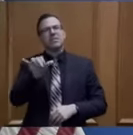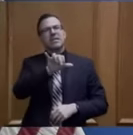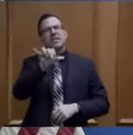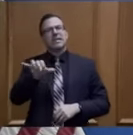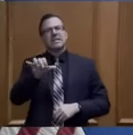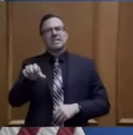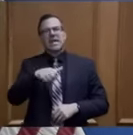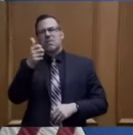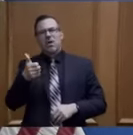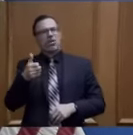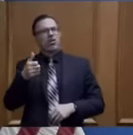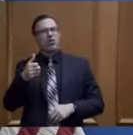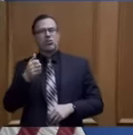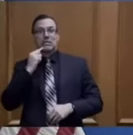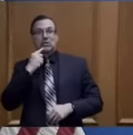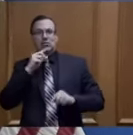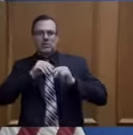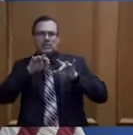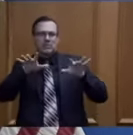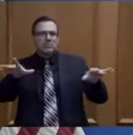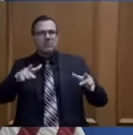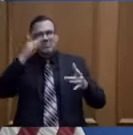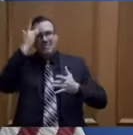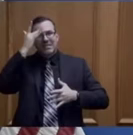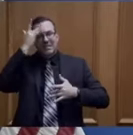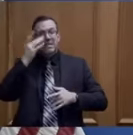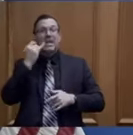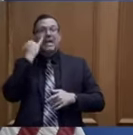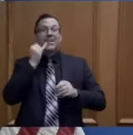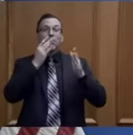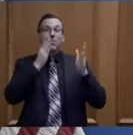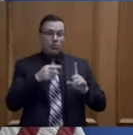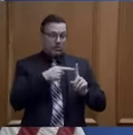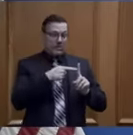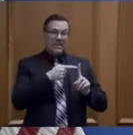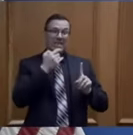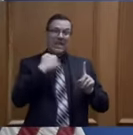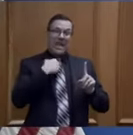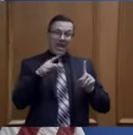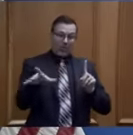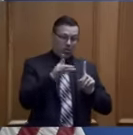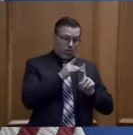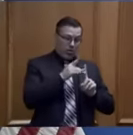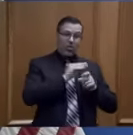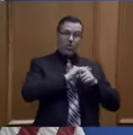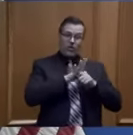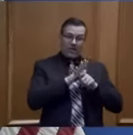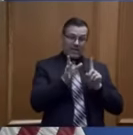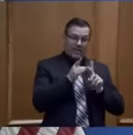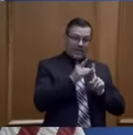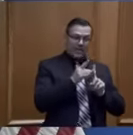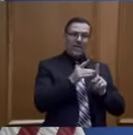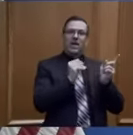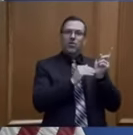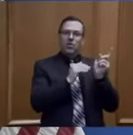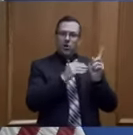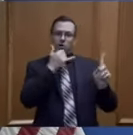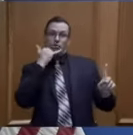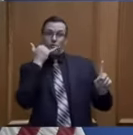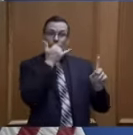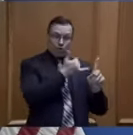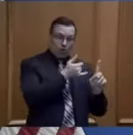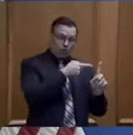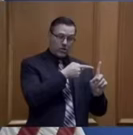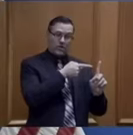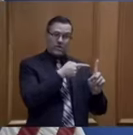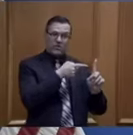other highly contagious diseases, a person who tests positive for COVID-19 is contacted by a clinician, usually a